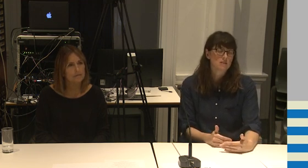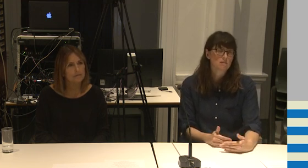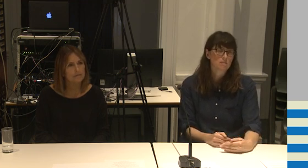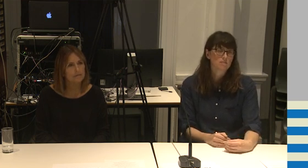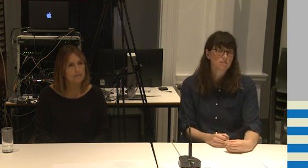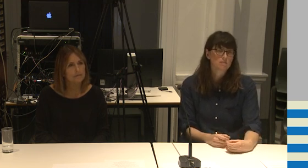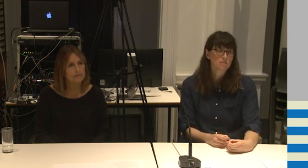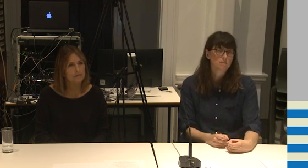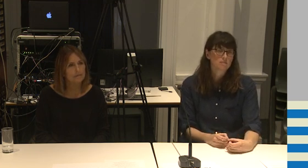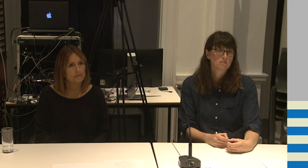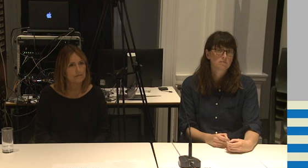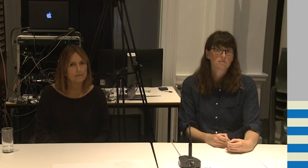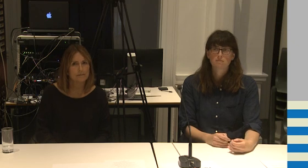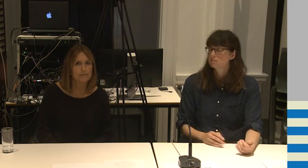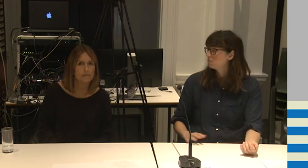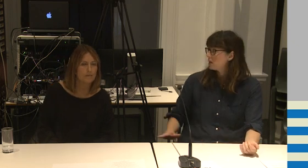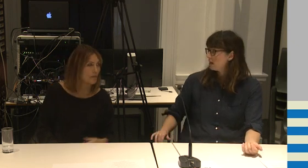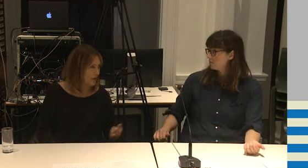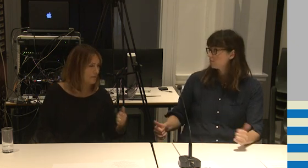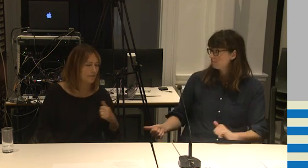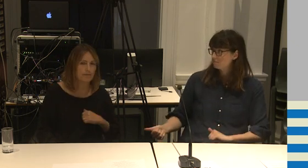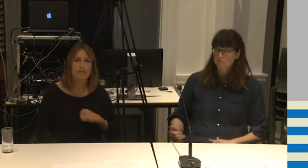the process?